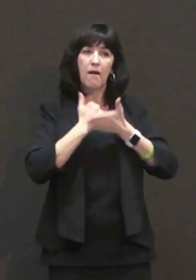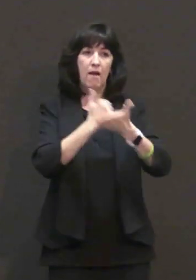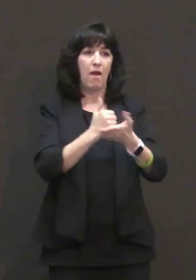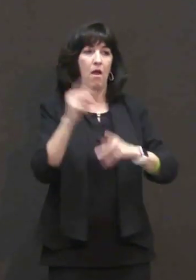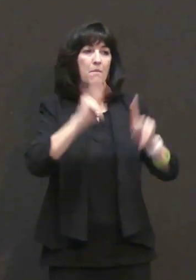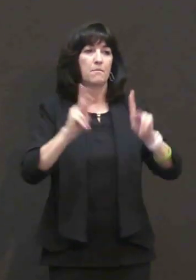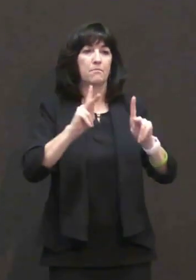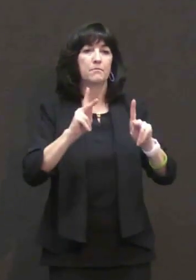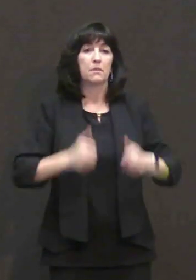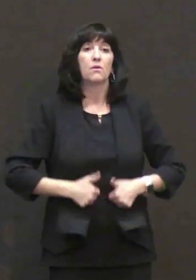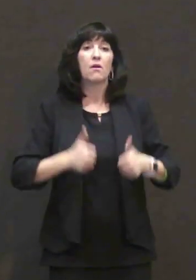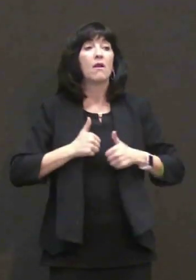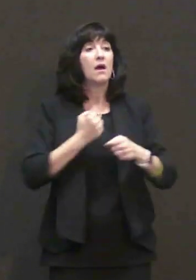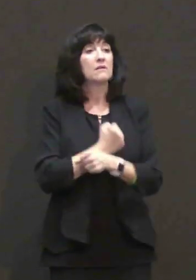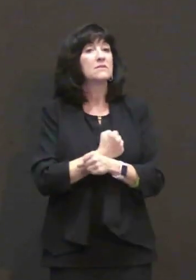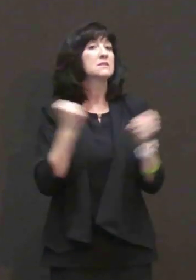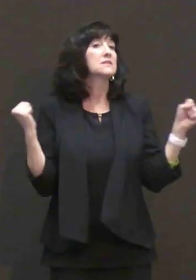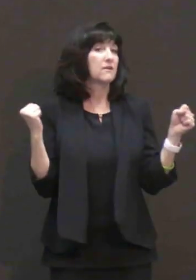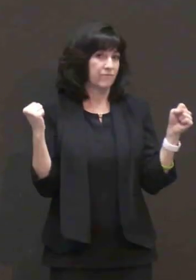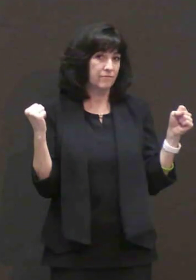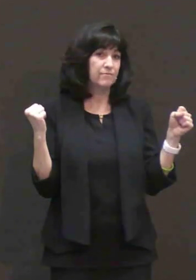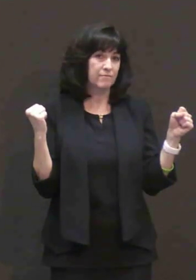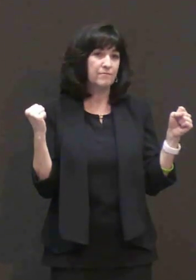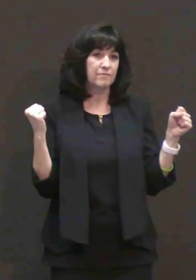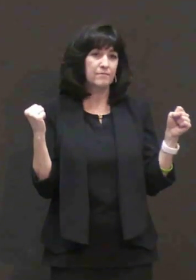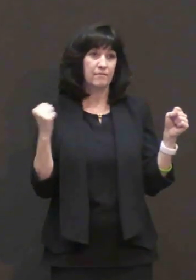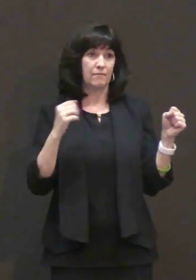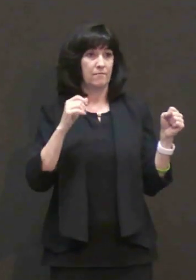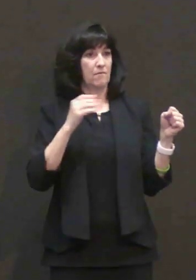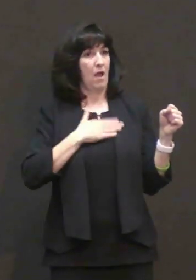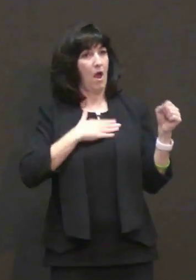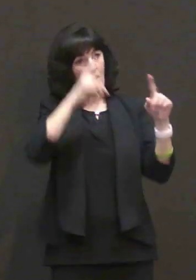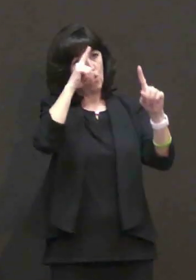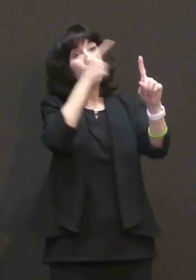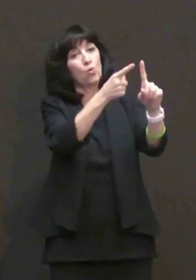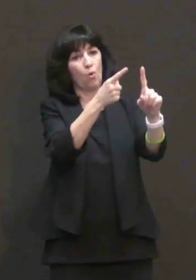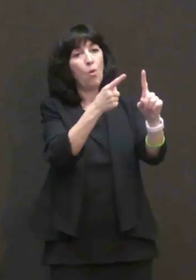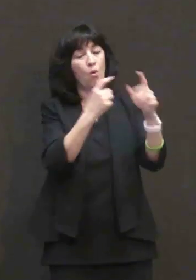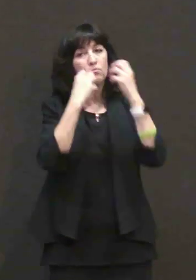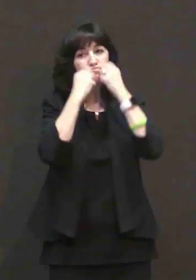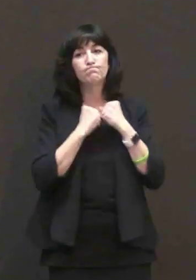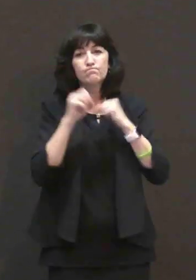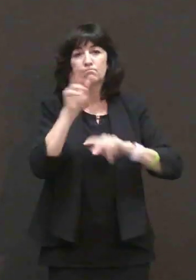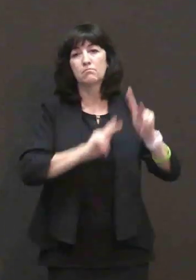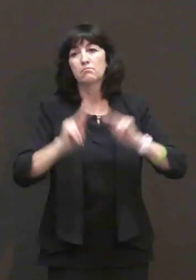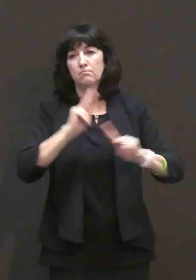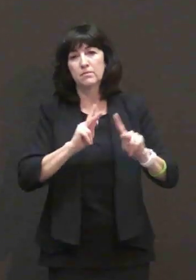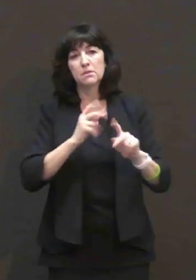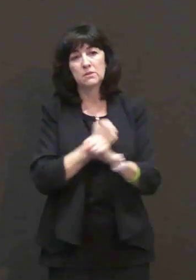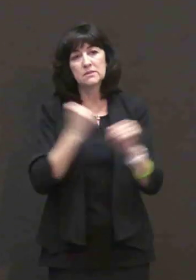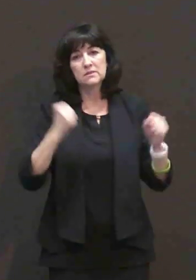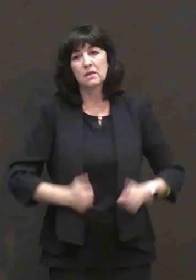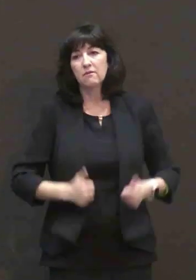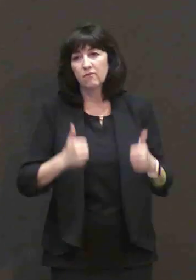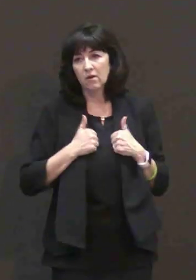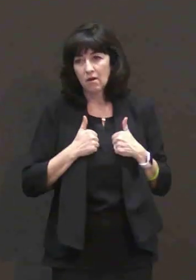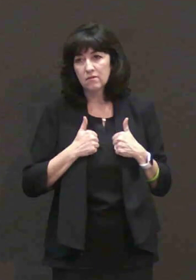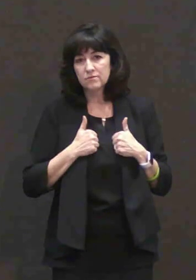lives in the long term, and that's what it's all geared to do. So I, again, want to thank all our